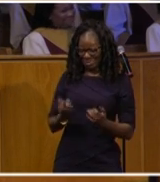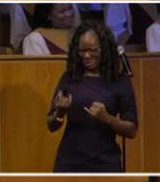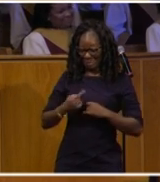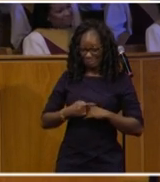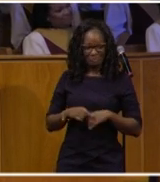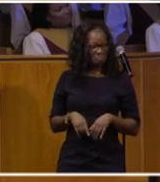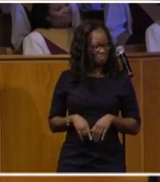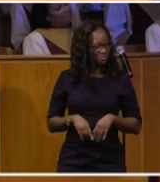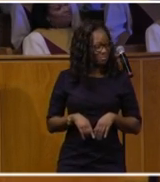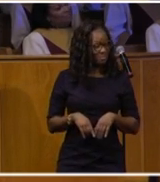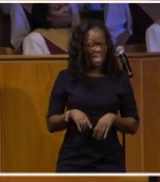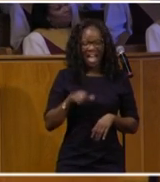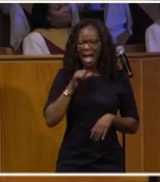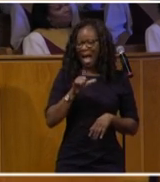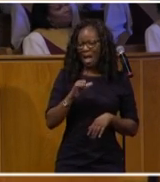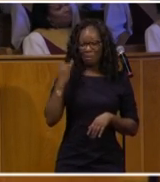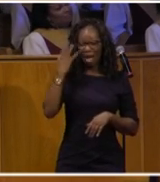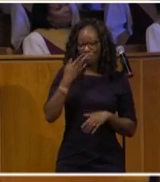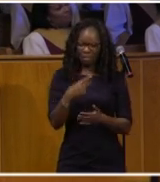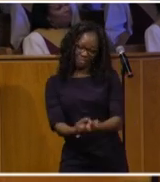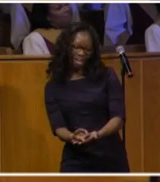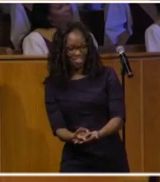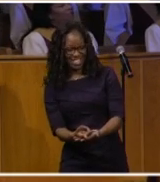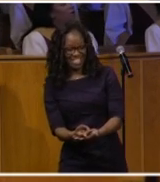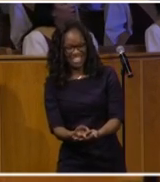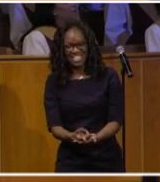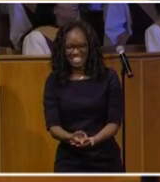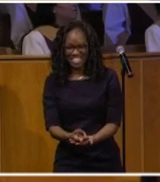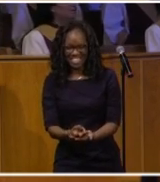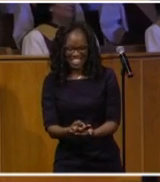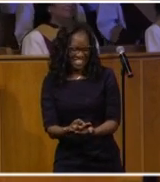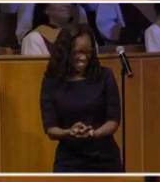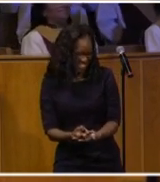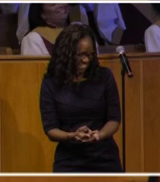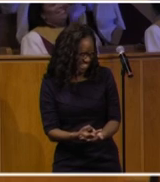And I'm not a pretty sight on the ground.